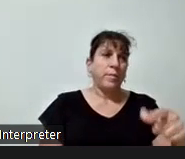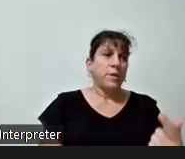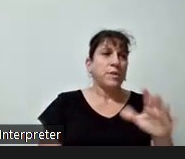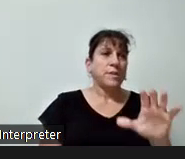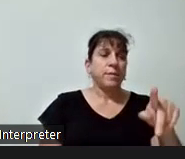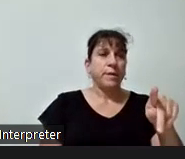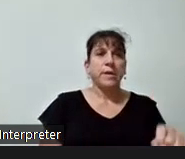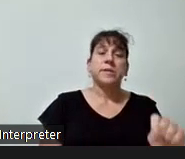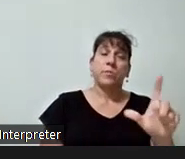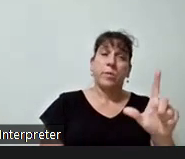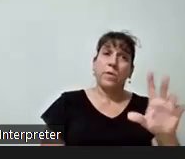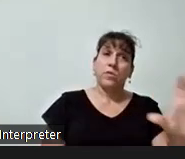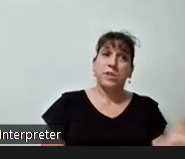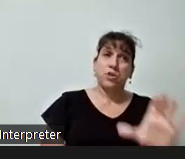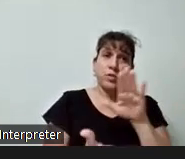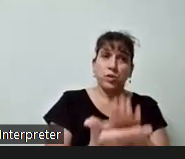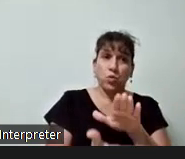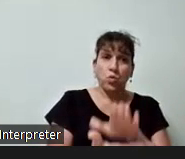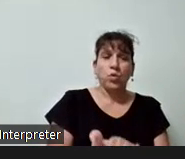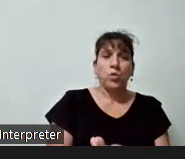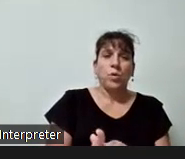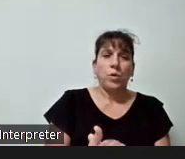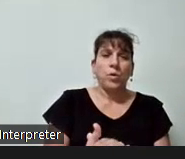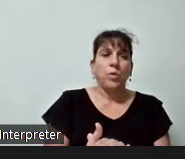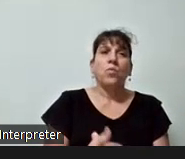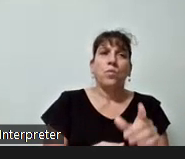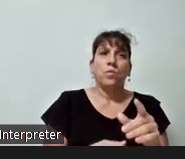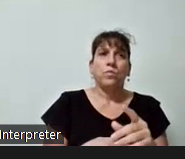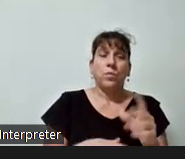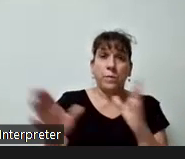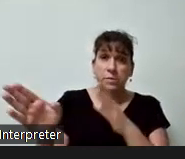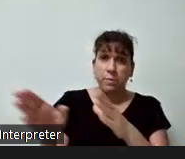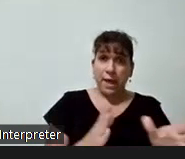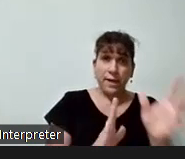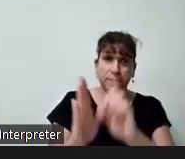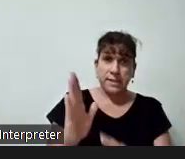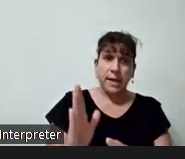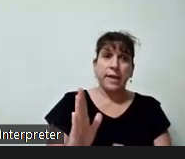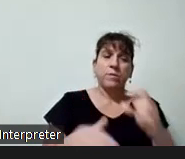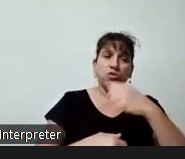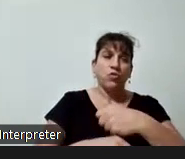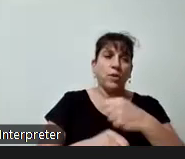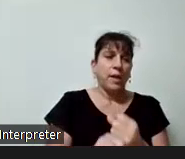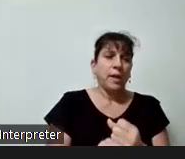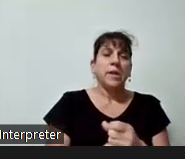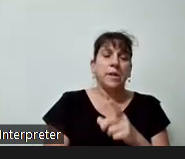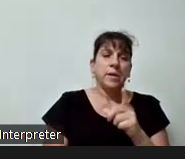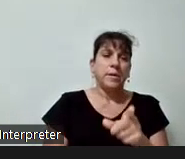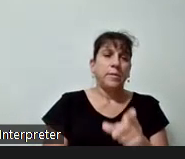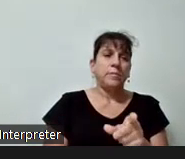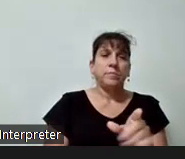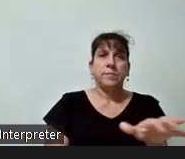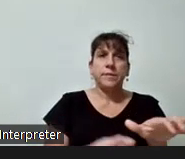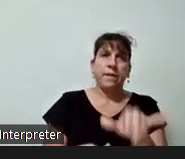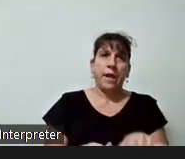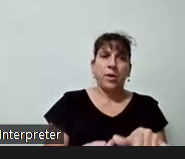21st century schools. When it was planned and designed, it was done so with